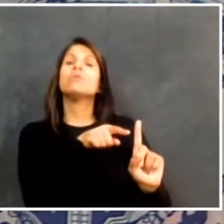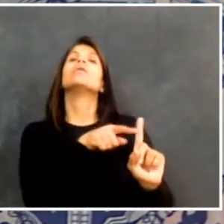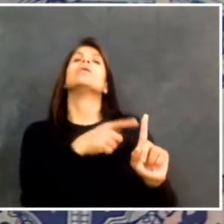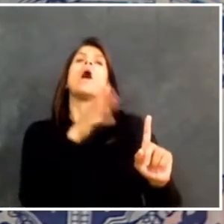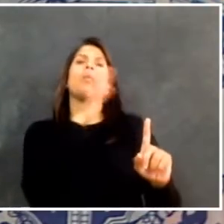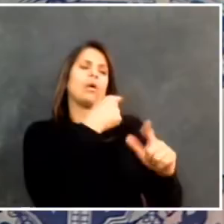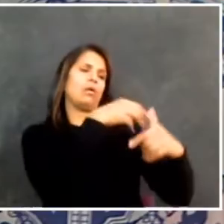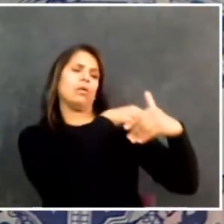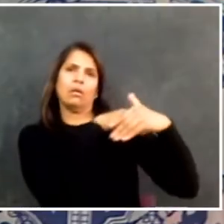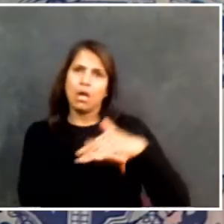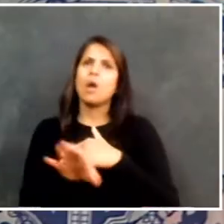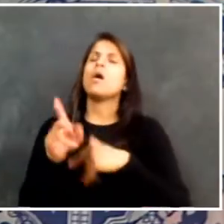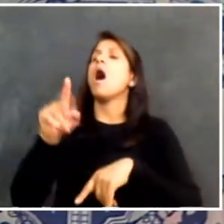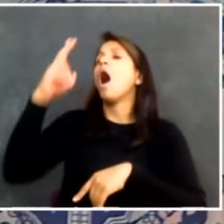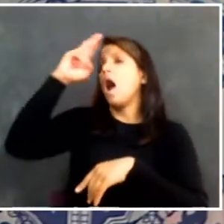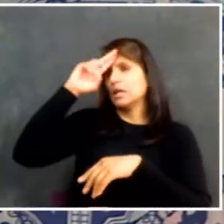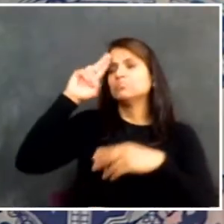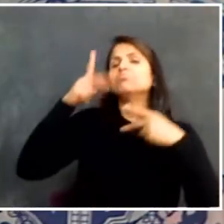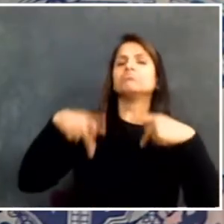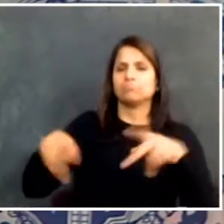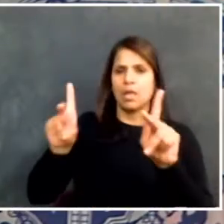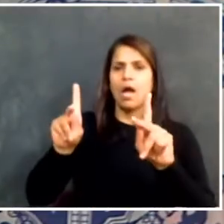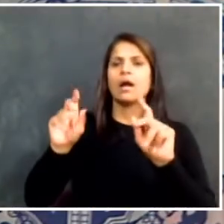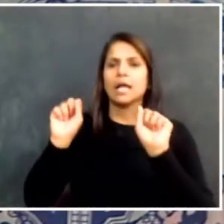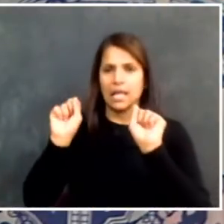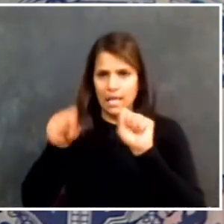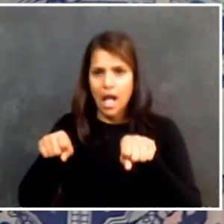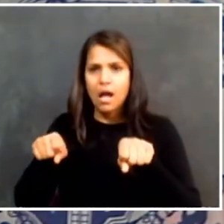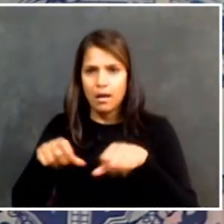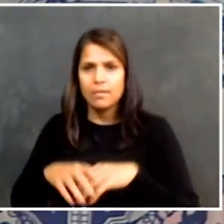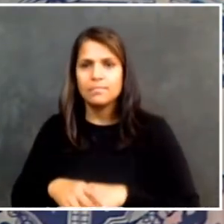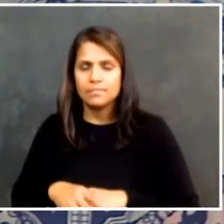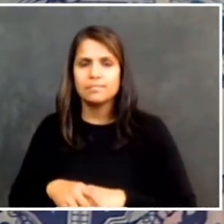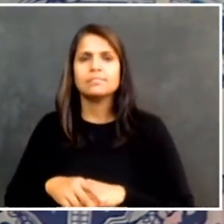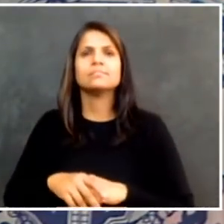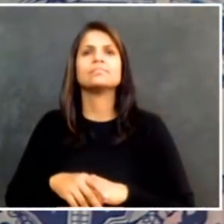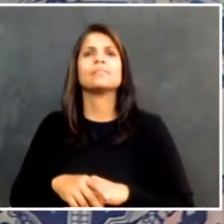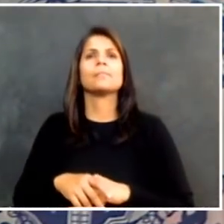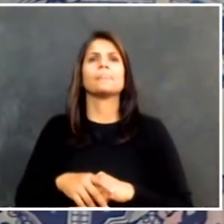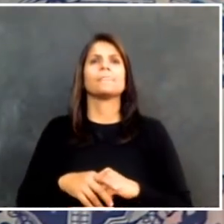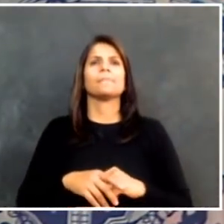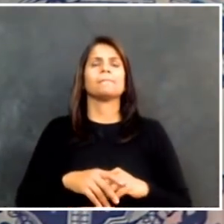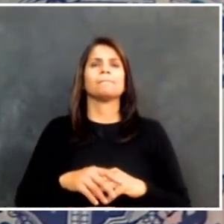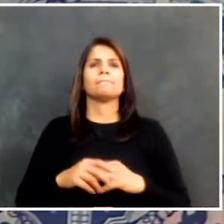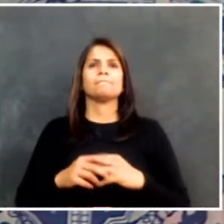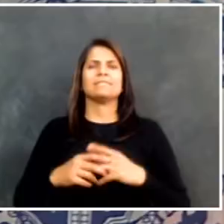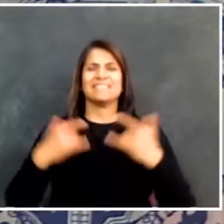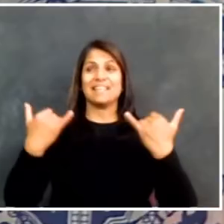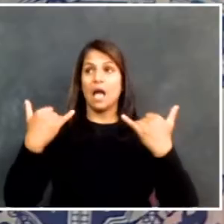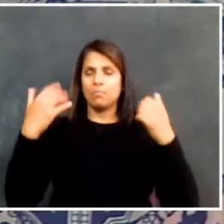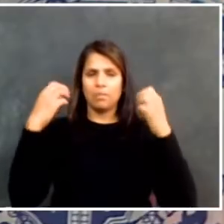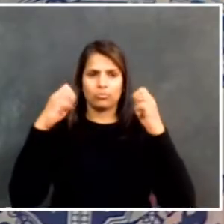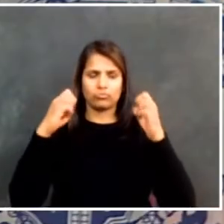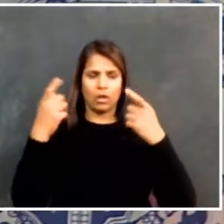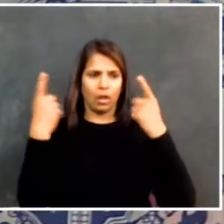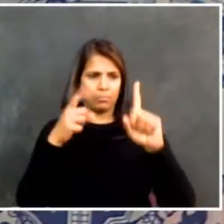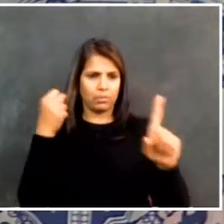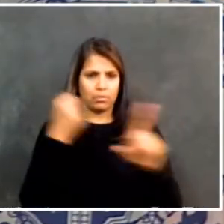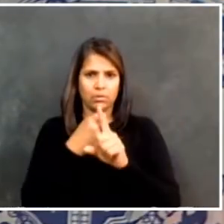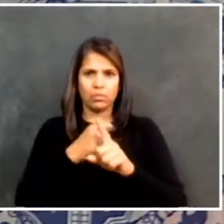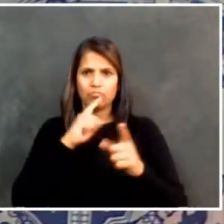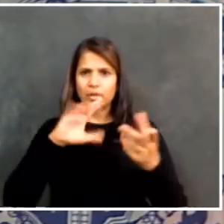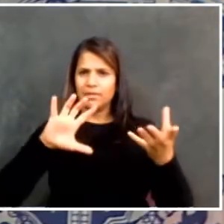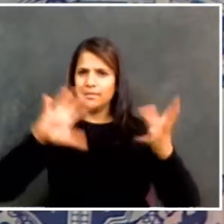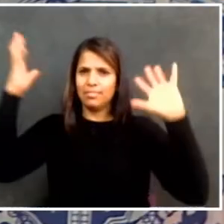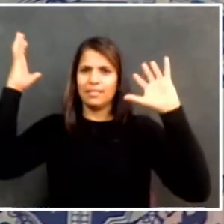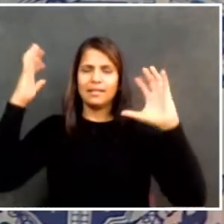atmosphere of crisis, it's a different reality, but that underlying point that anyone who needs healthcare, we will provide